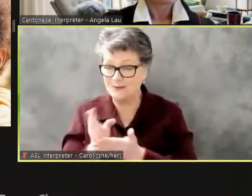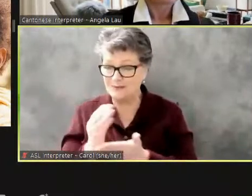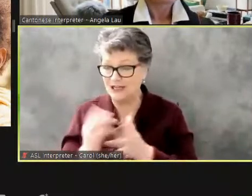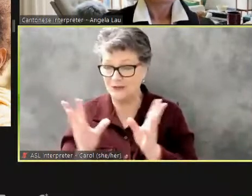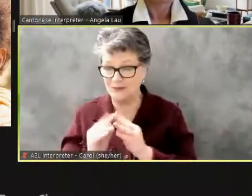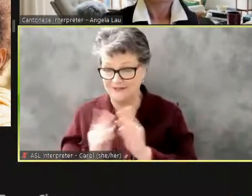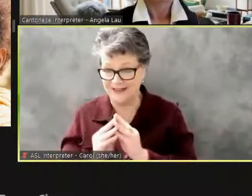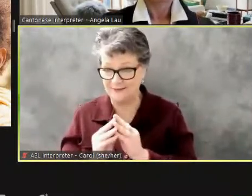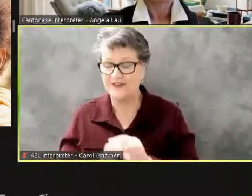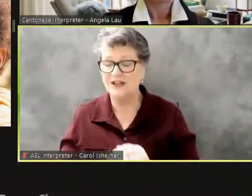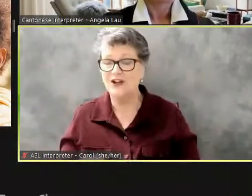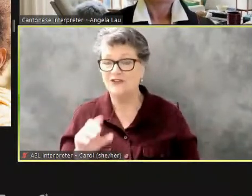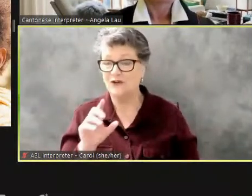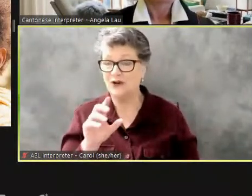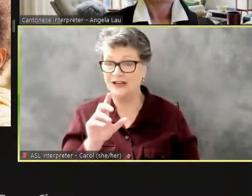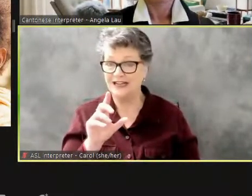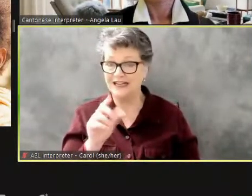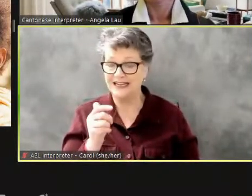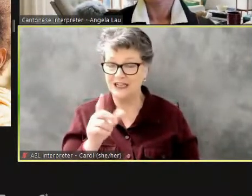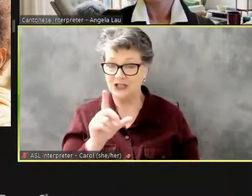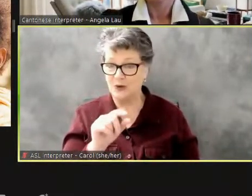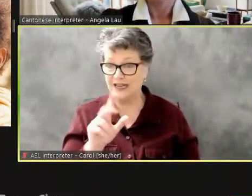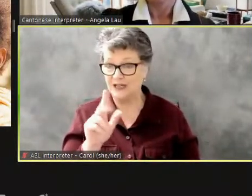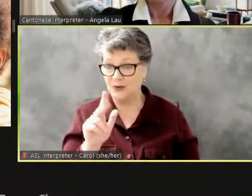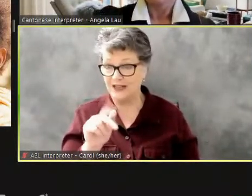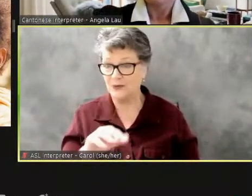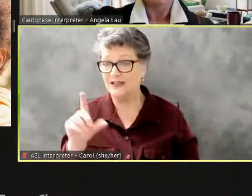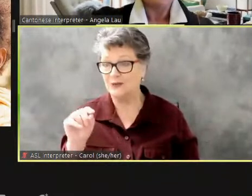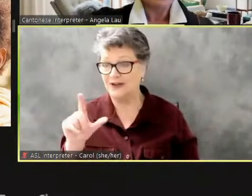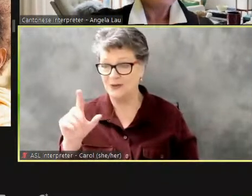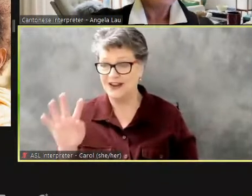for the 23-24 fiscal year.